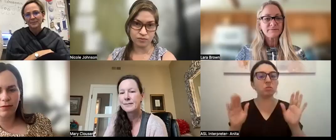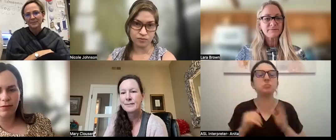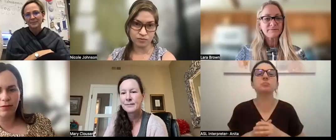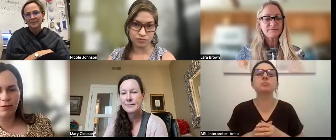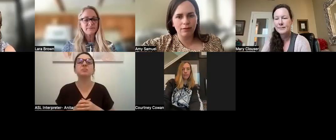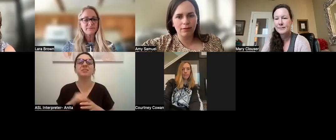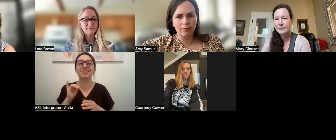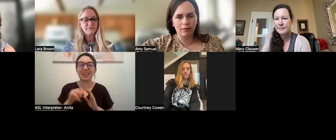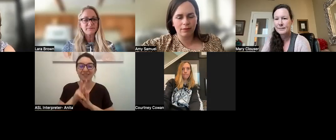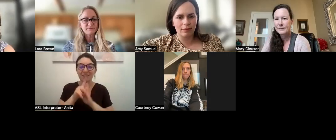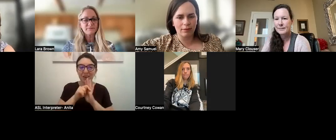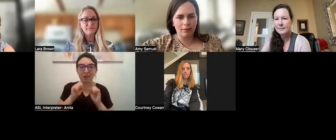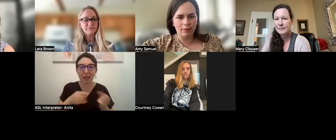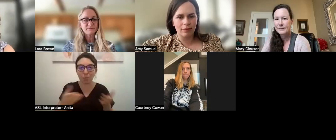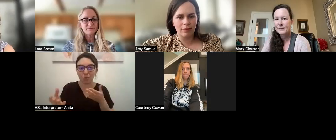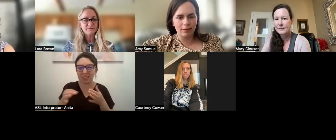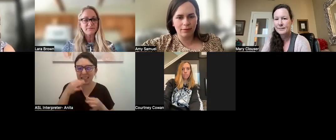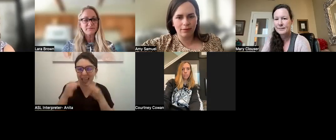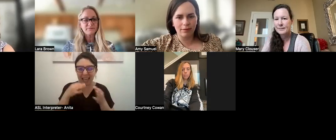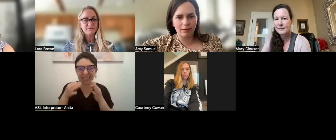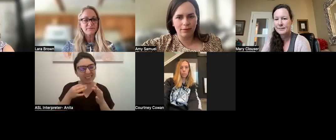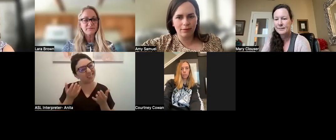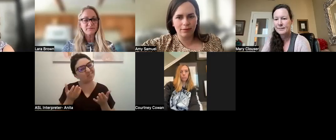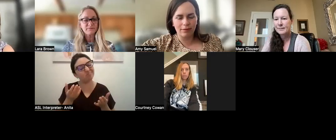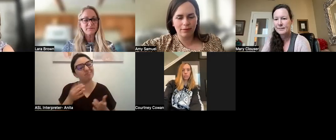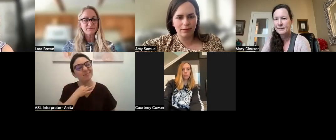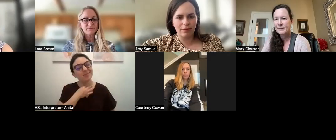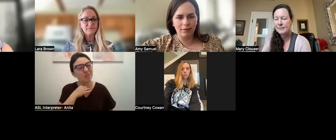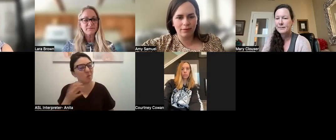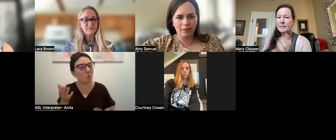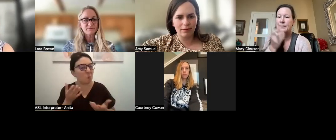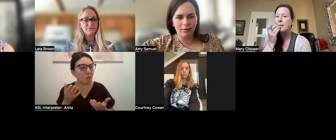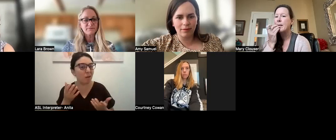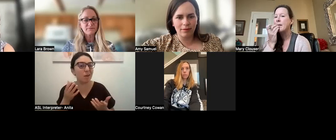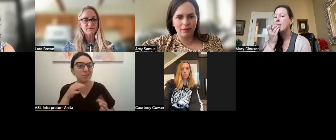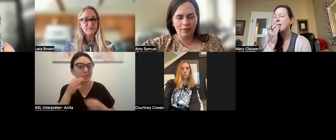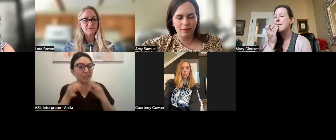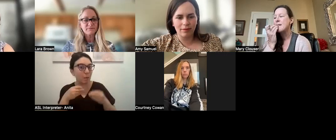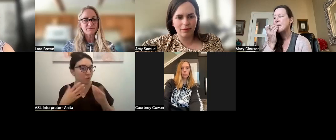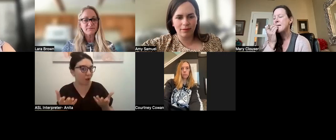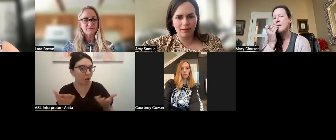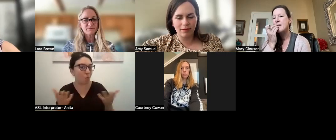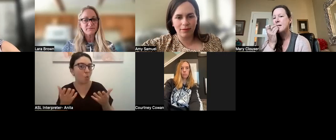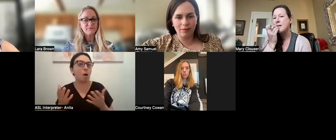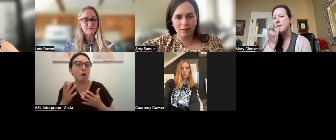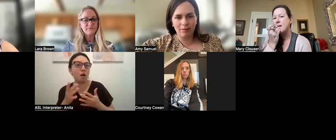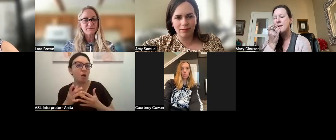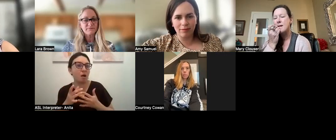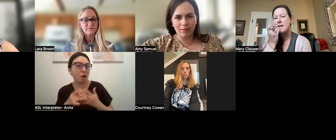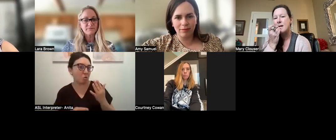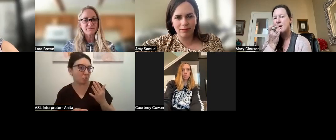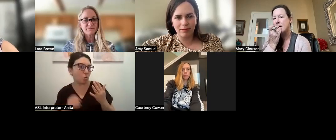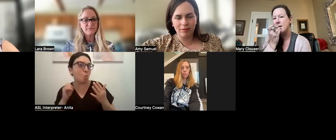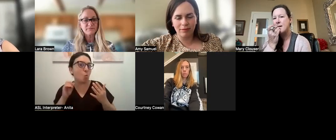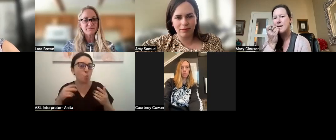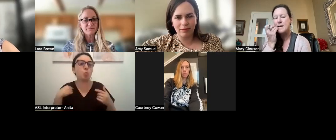mentioned that you could bring snacks. And so I wasn't clear if snacks are also provided and you have the option of bringing snacks, or if we'll actually